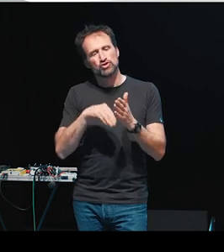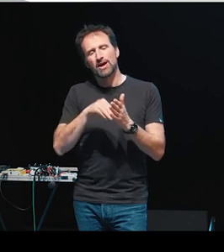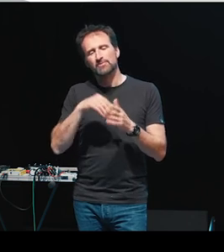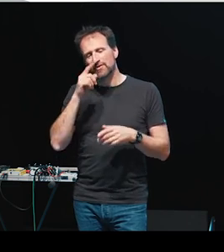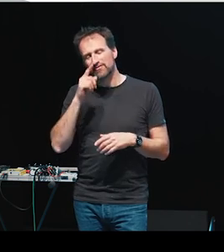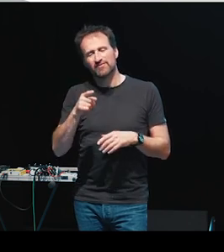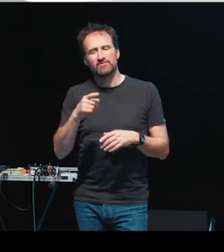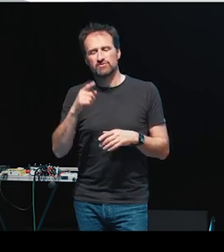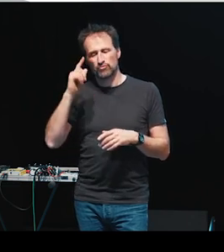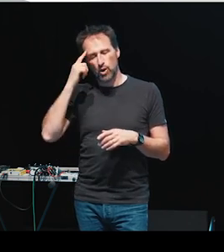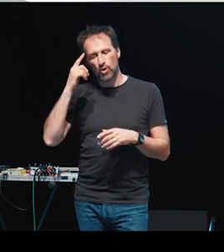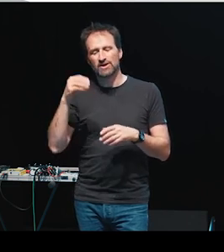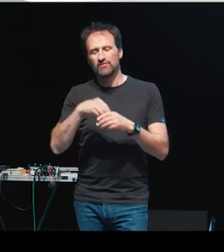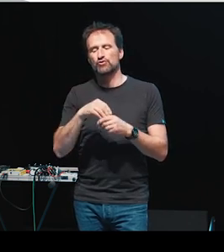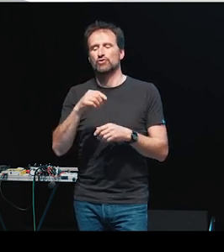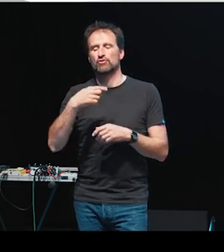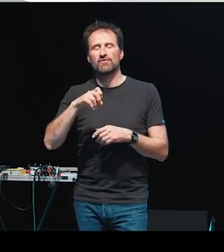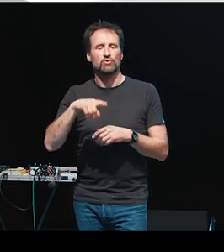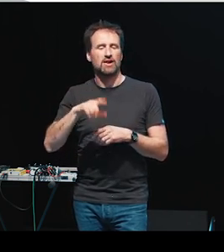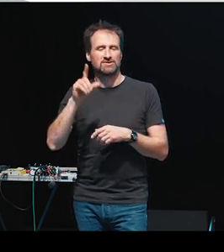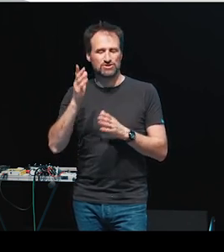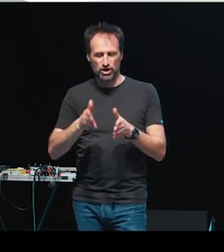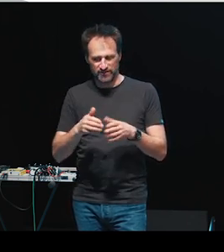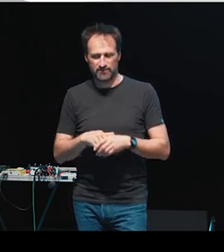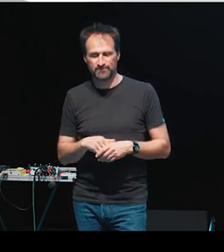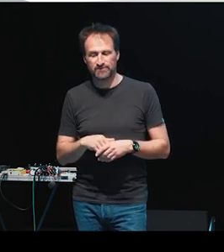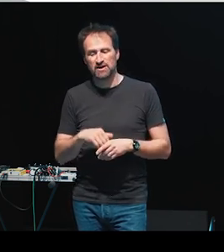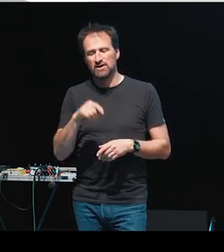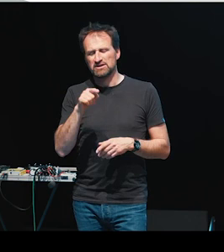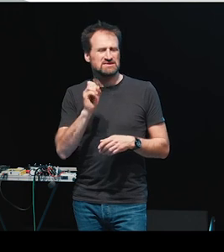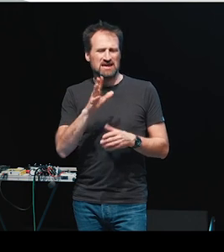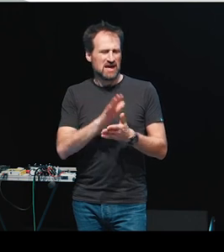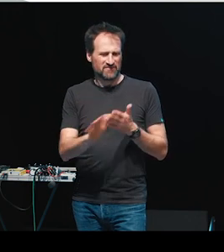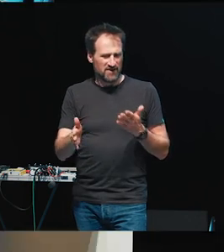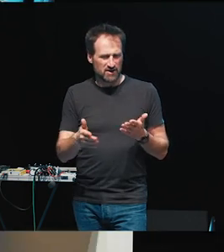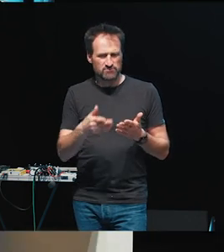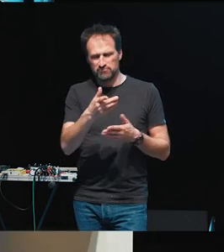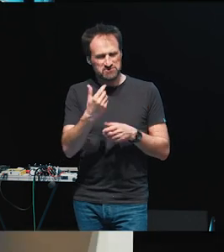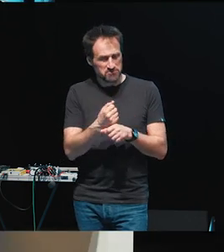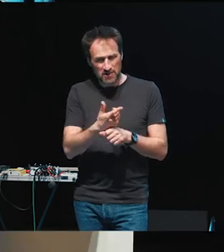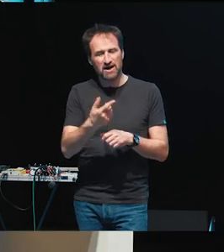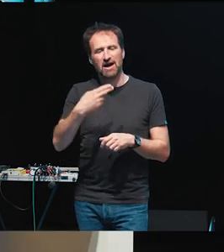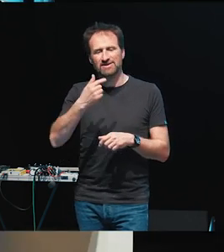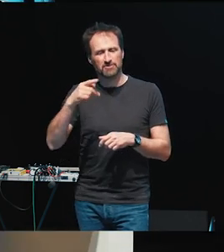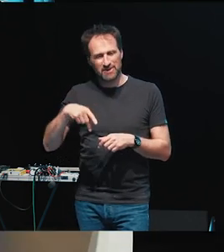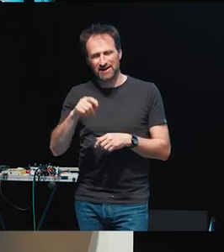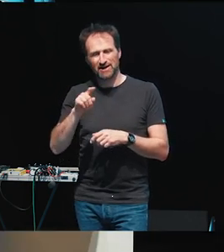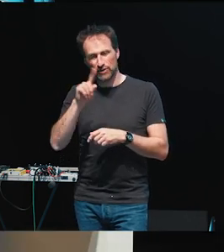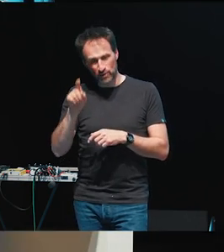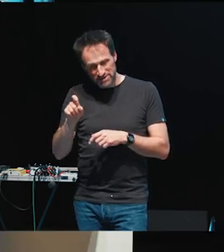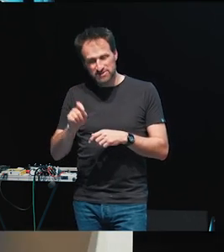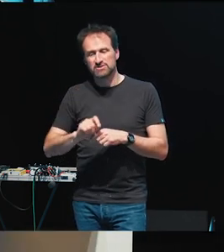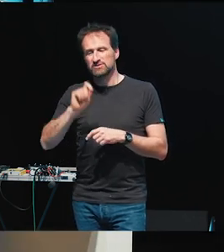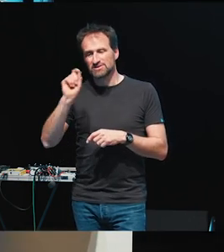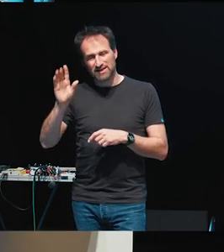with your GraphQL server. And usually it's pretty simple. All this one does is make an HTTP request to the GraphQL server and return the